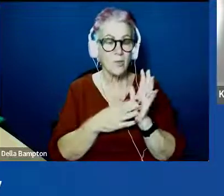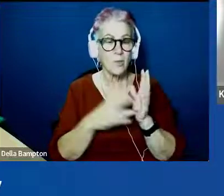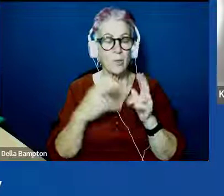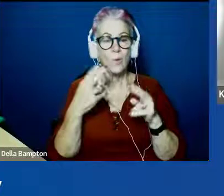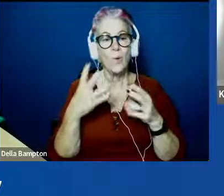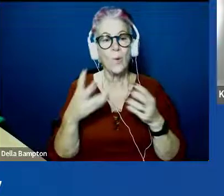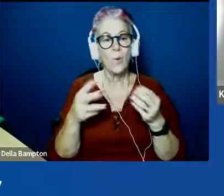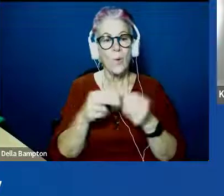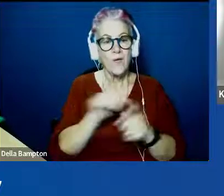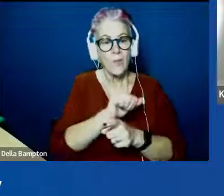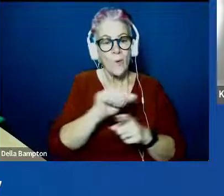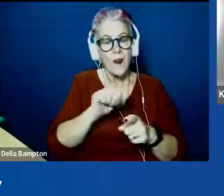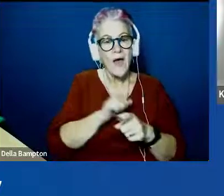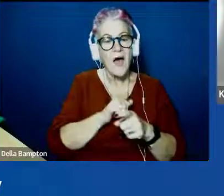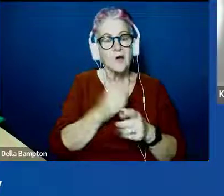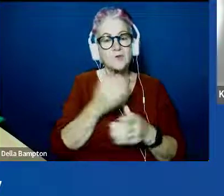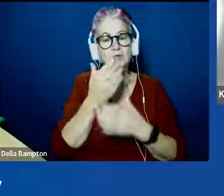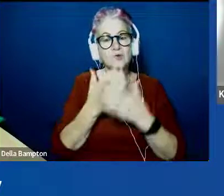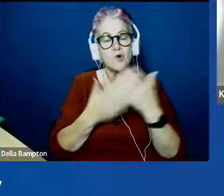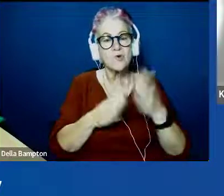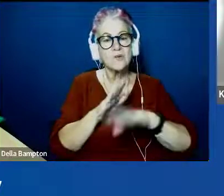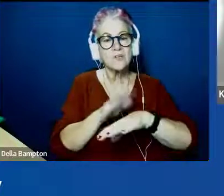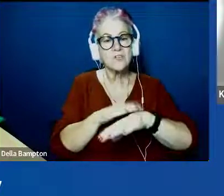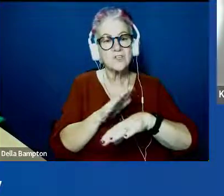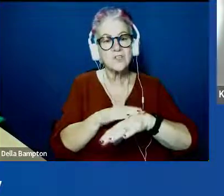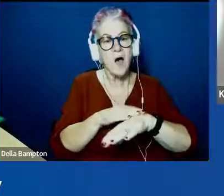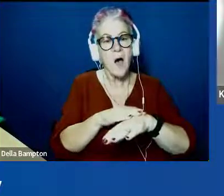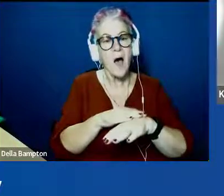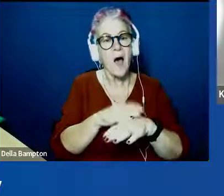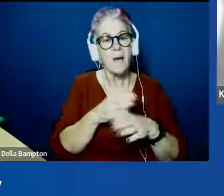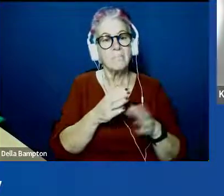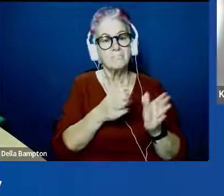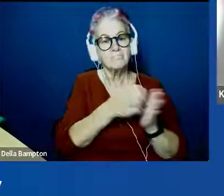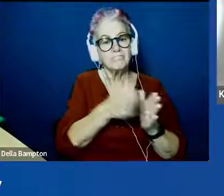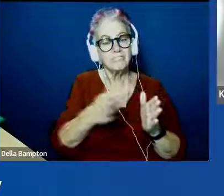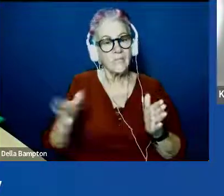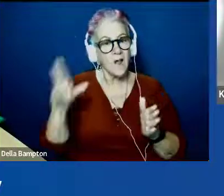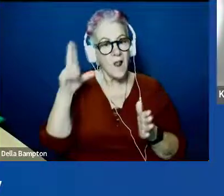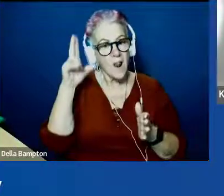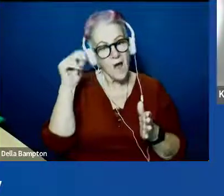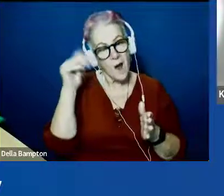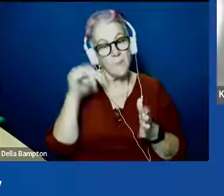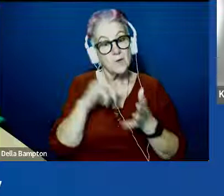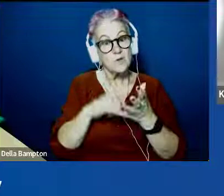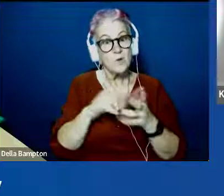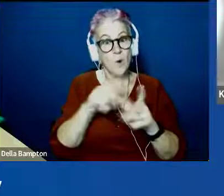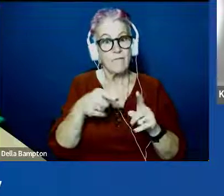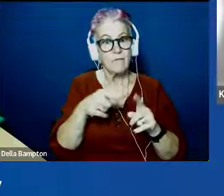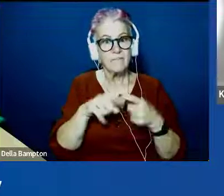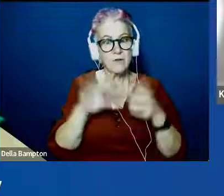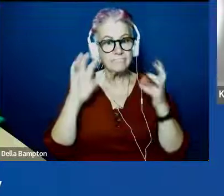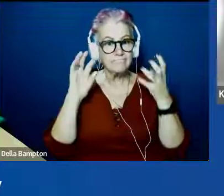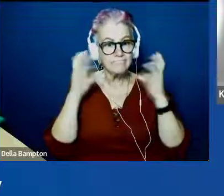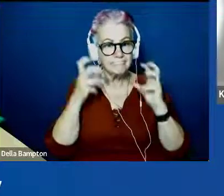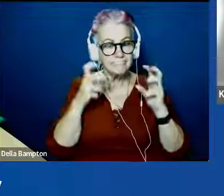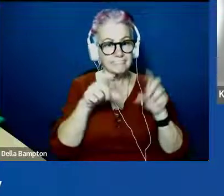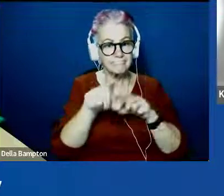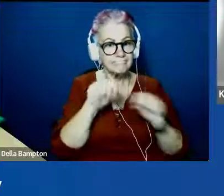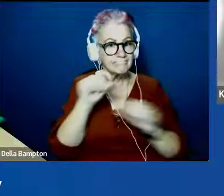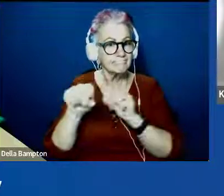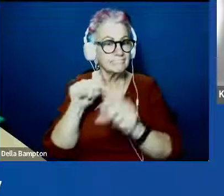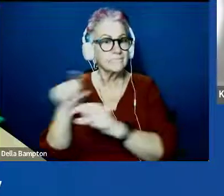our Storytime collection. So it's something that has been picked up really quite quickly and moved